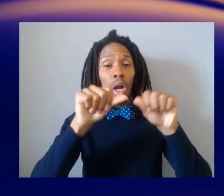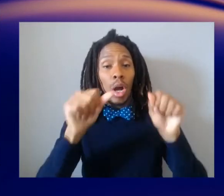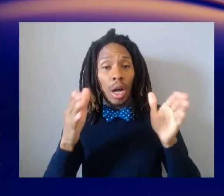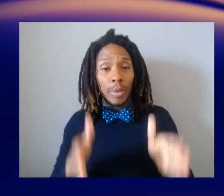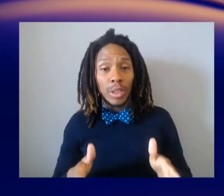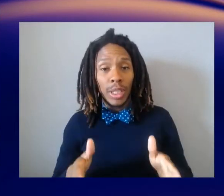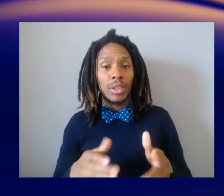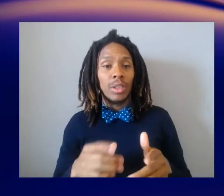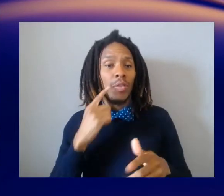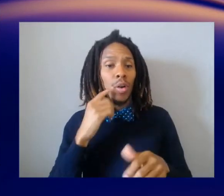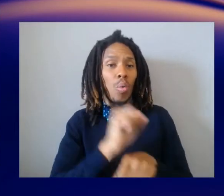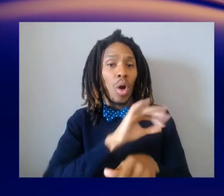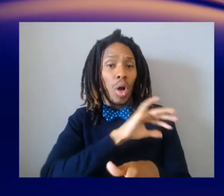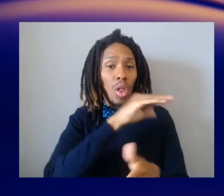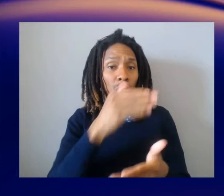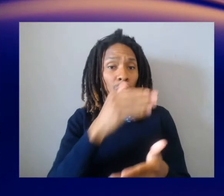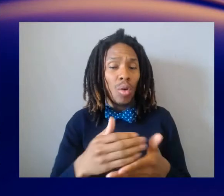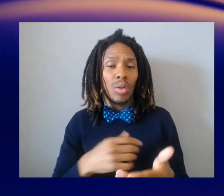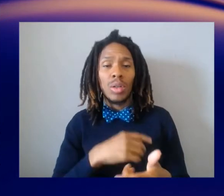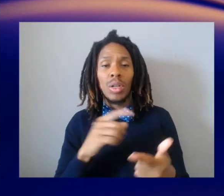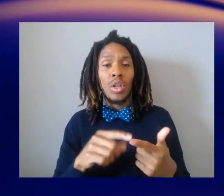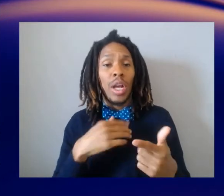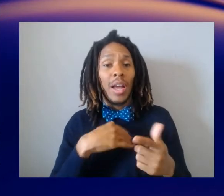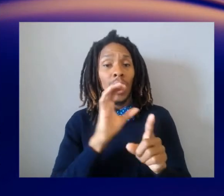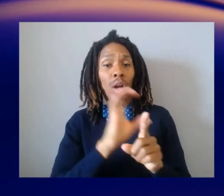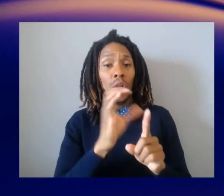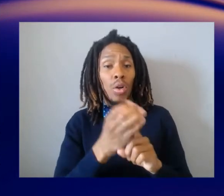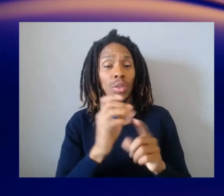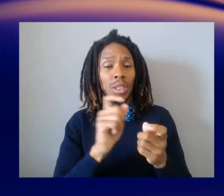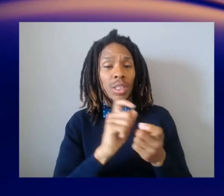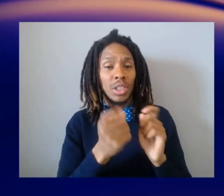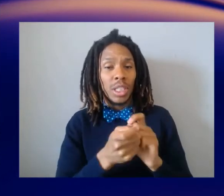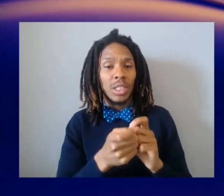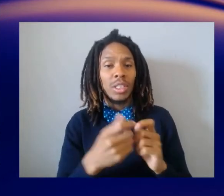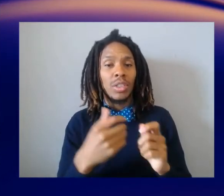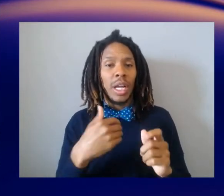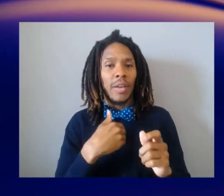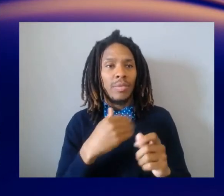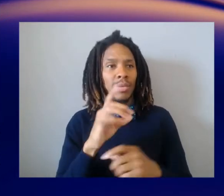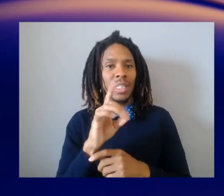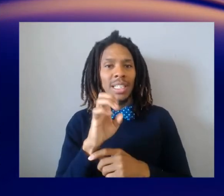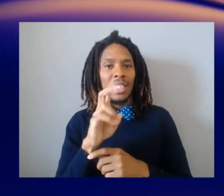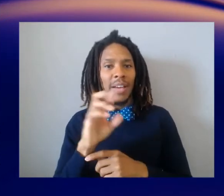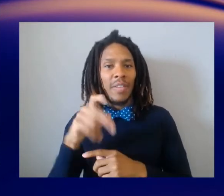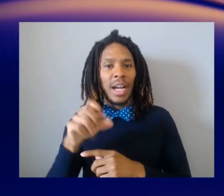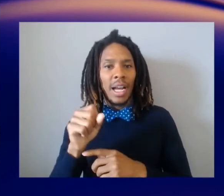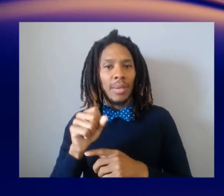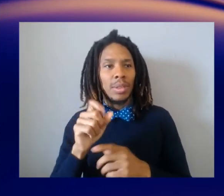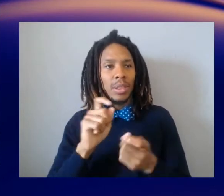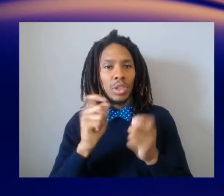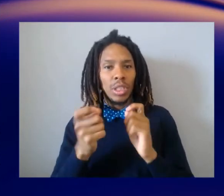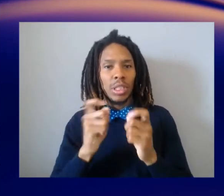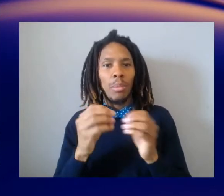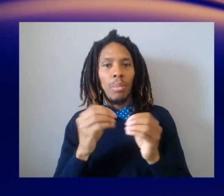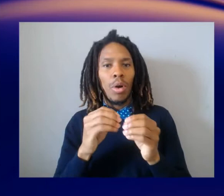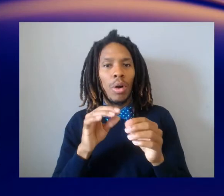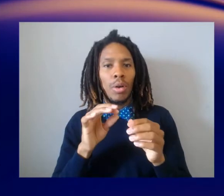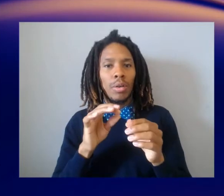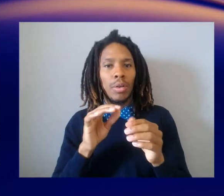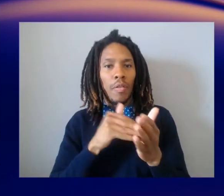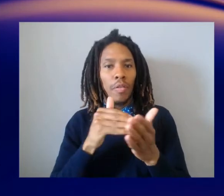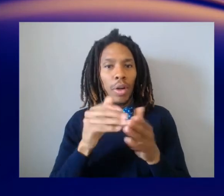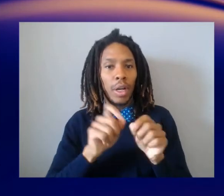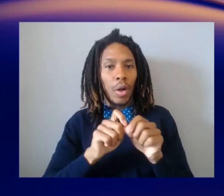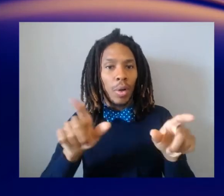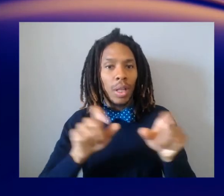workloads, you even have culture changes. So with the proliferation of DevOps cultures, you have more and more frequent releases, you have much smaller teams,